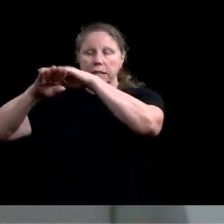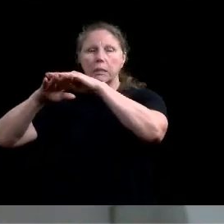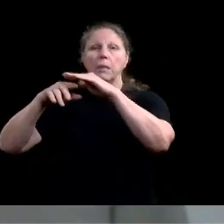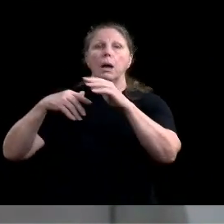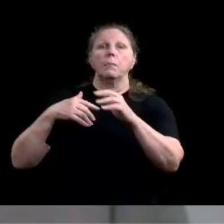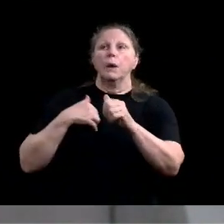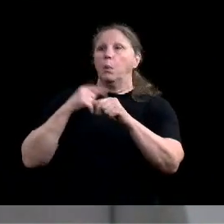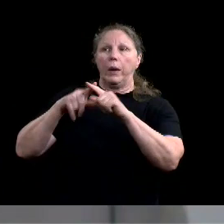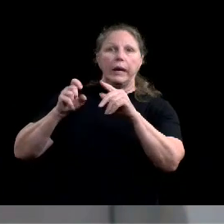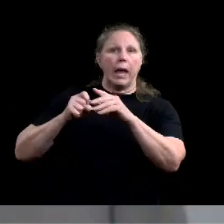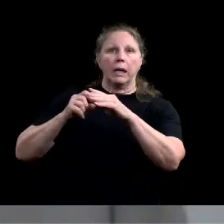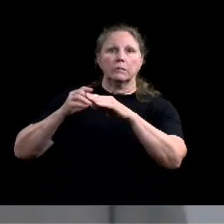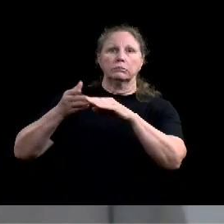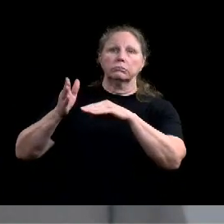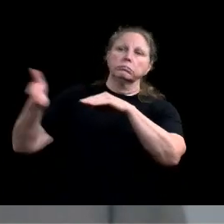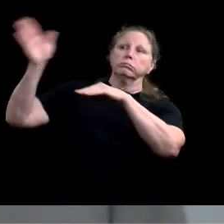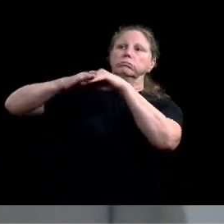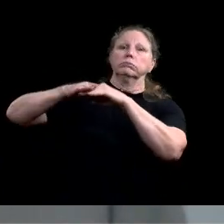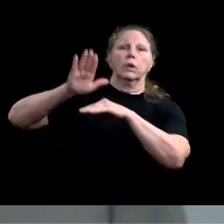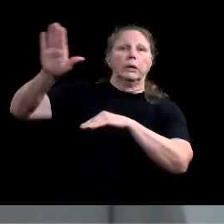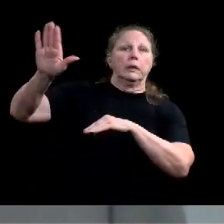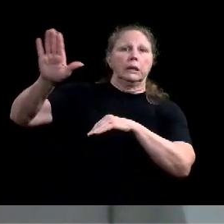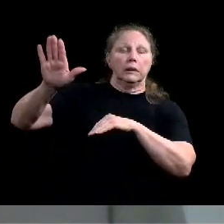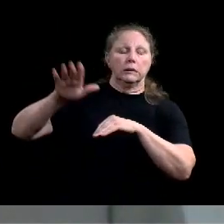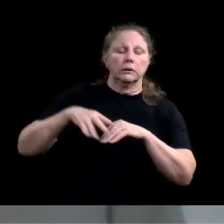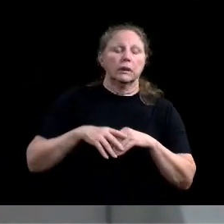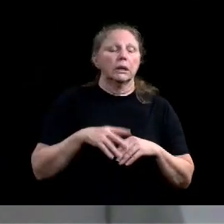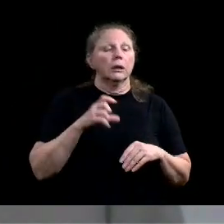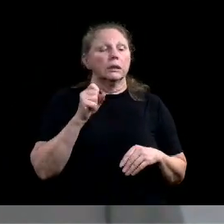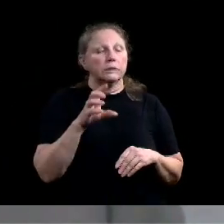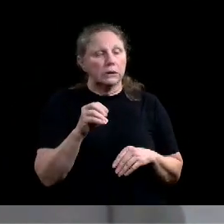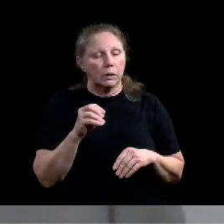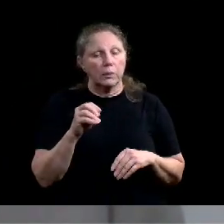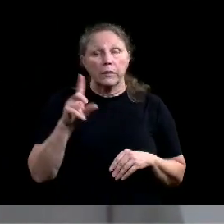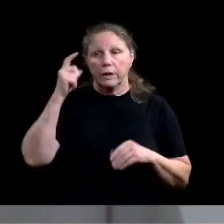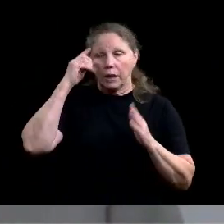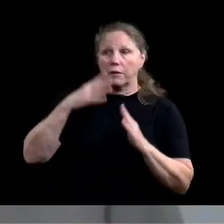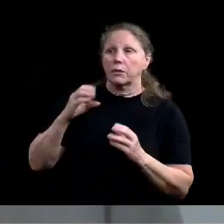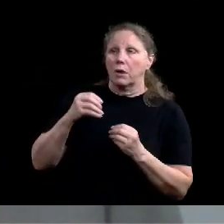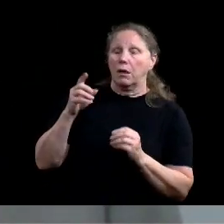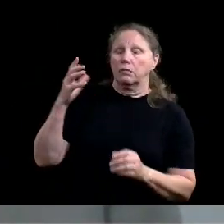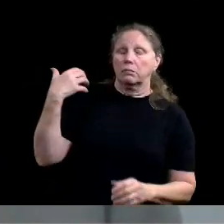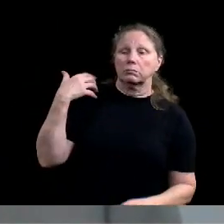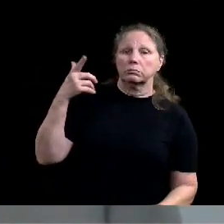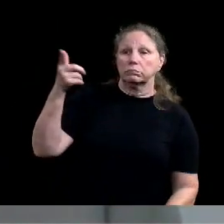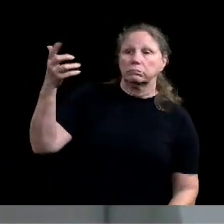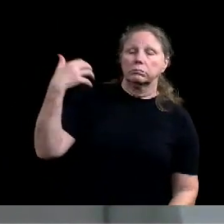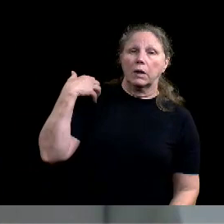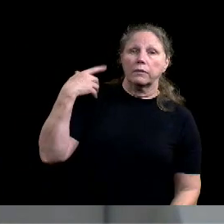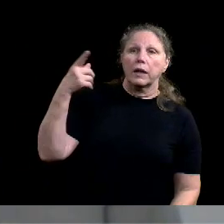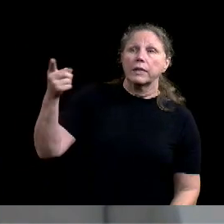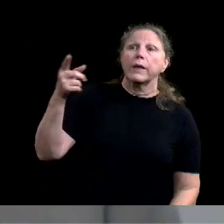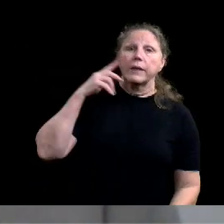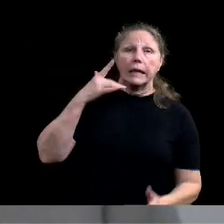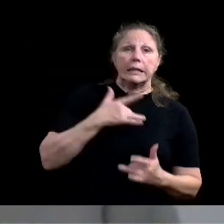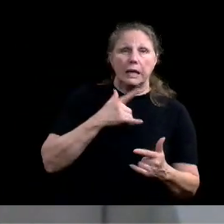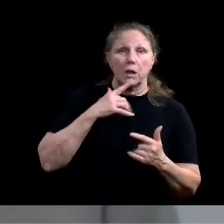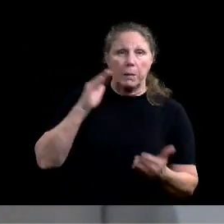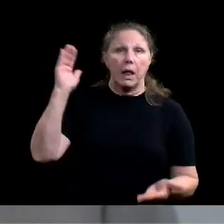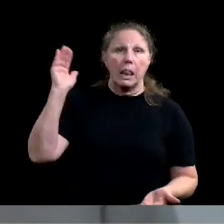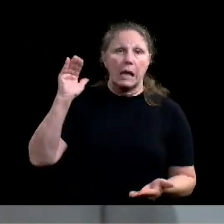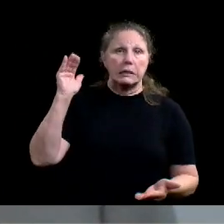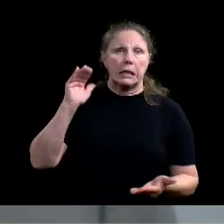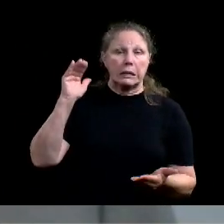there's indications from the governor's office that some of those will be relaxed. And it'll be the mayor